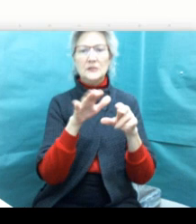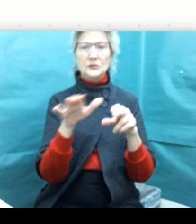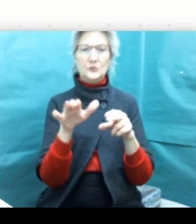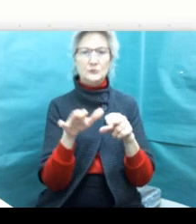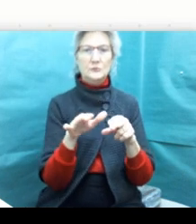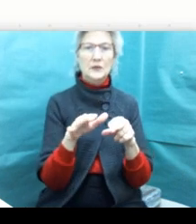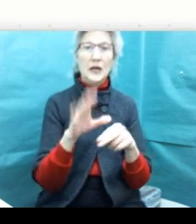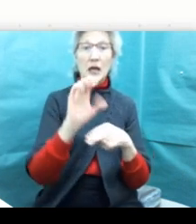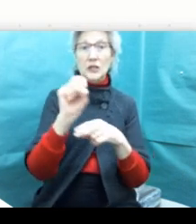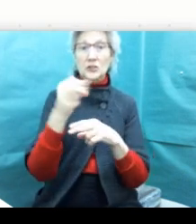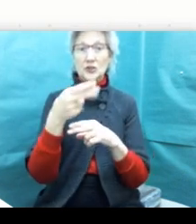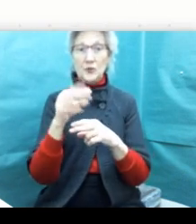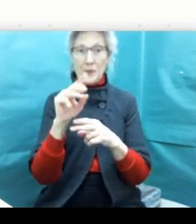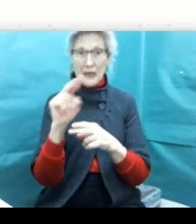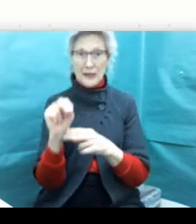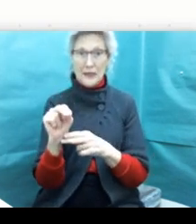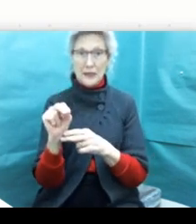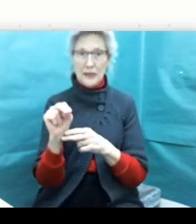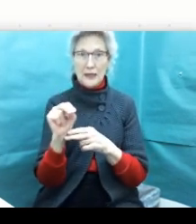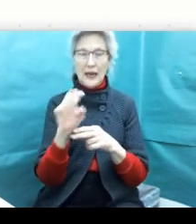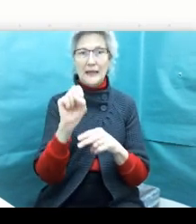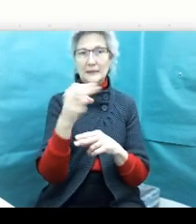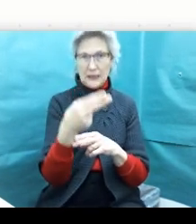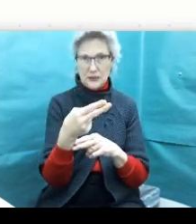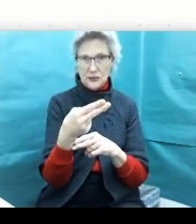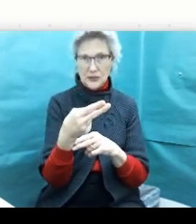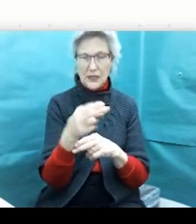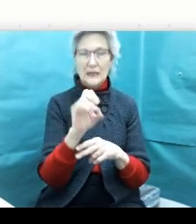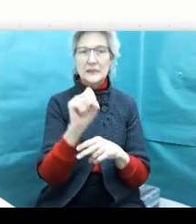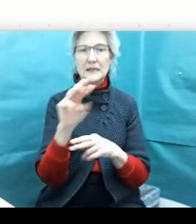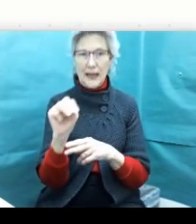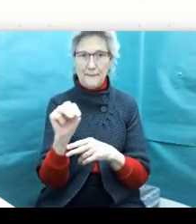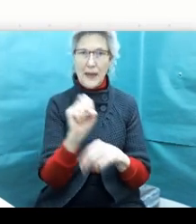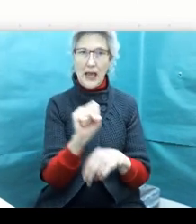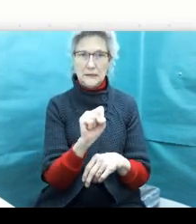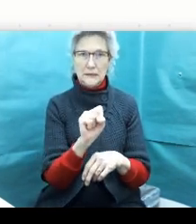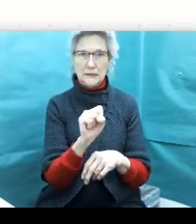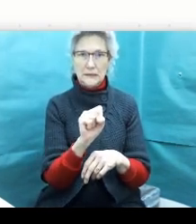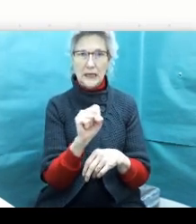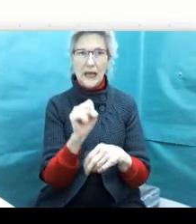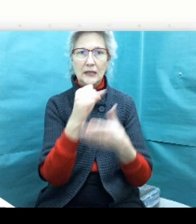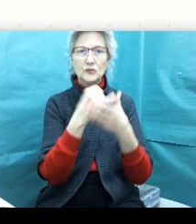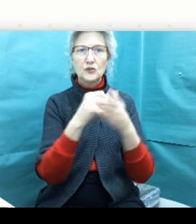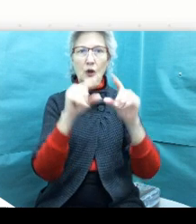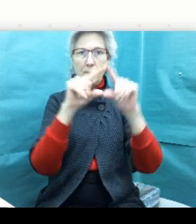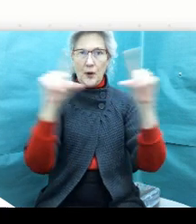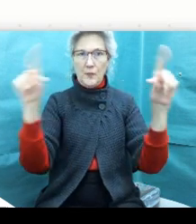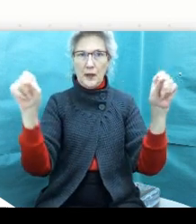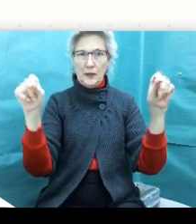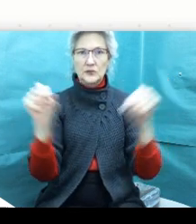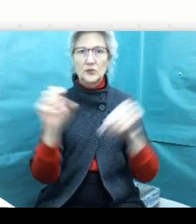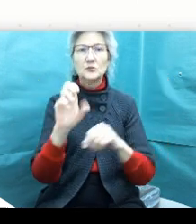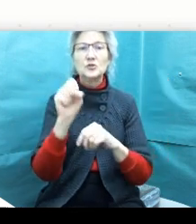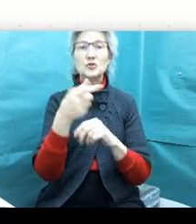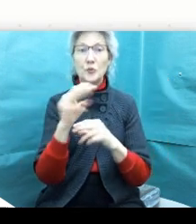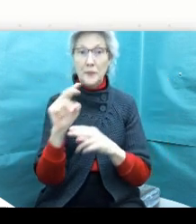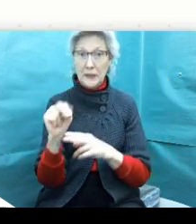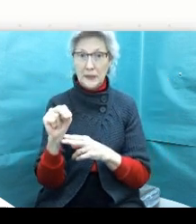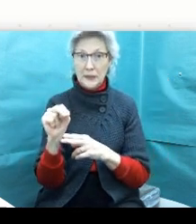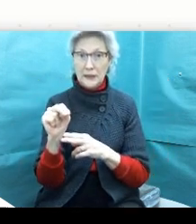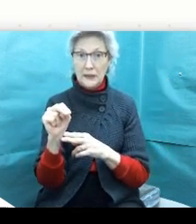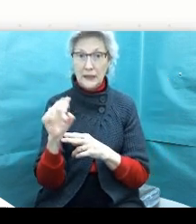here Sherman. We'll do Sherman, SH, and Sam. I'm going to draw a bar model. So Sherman